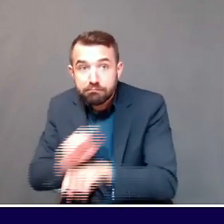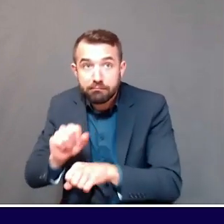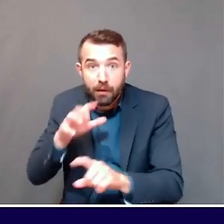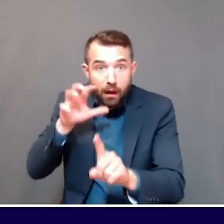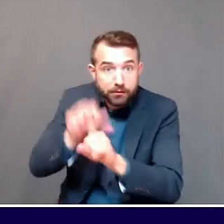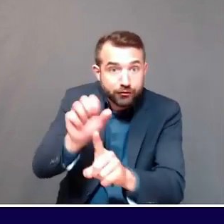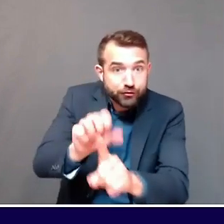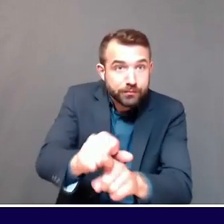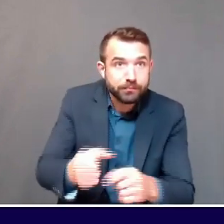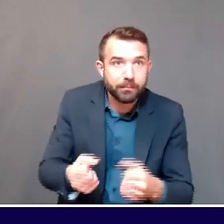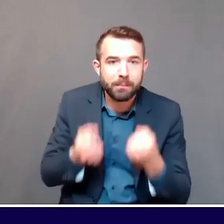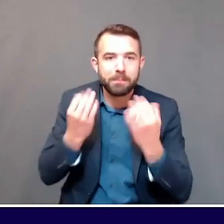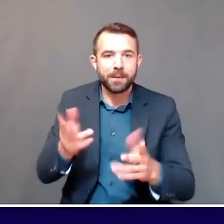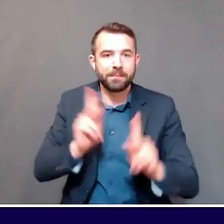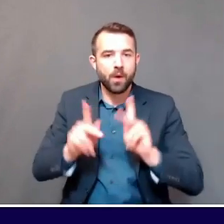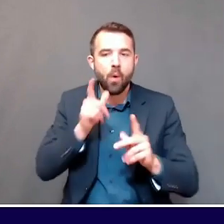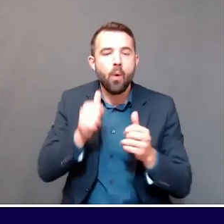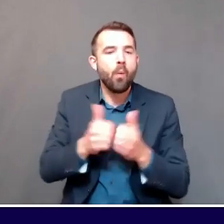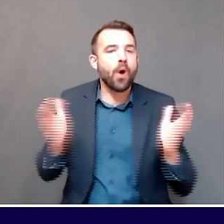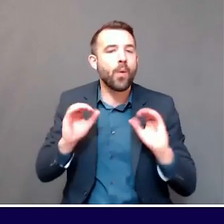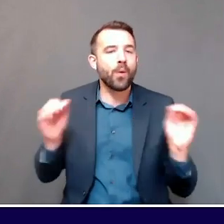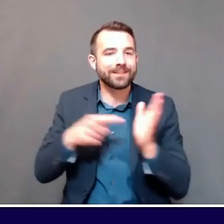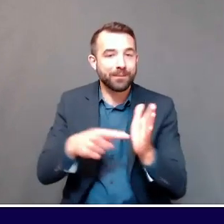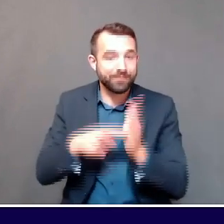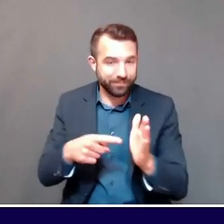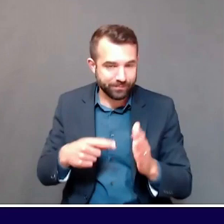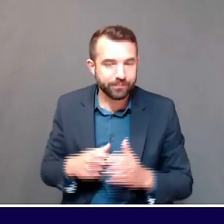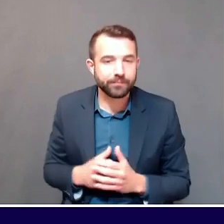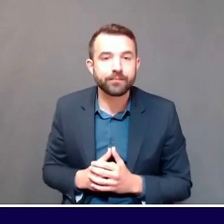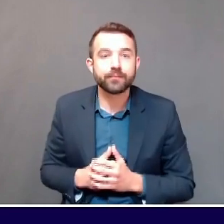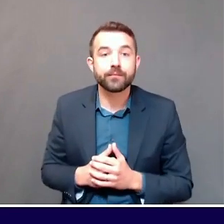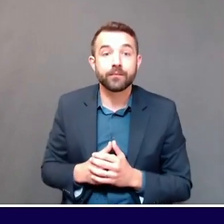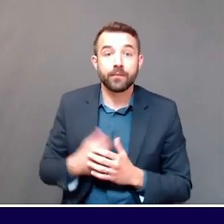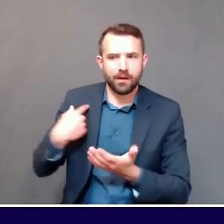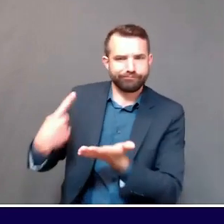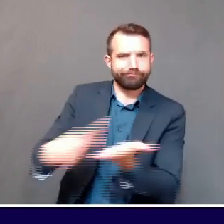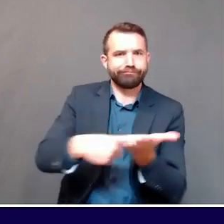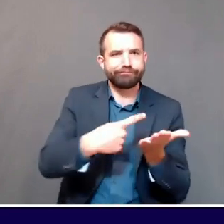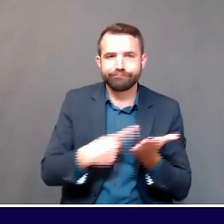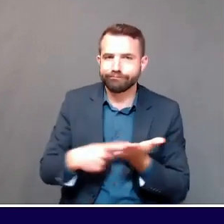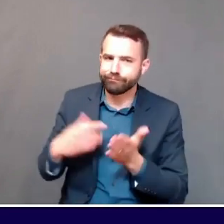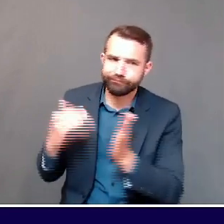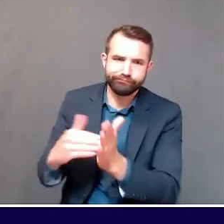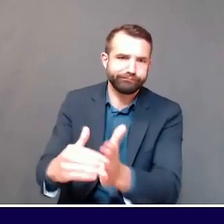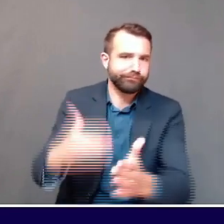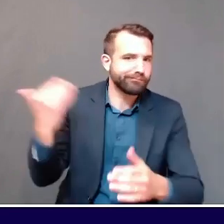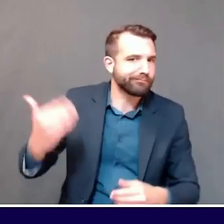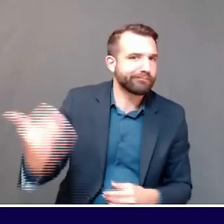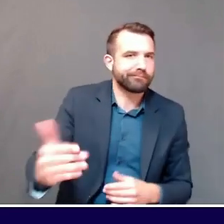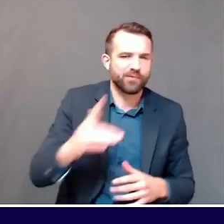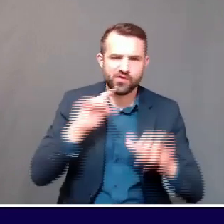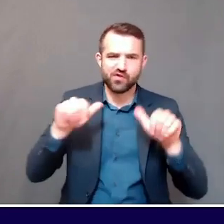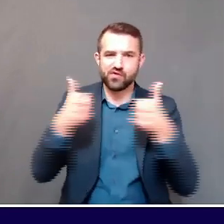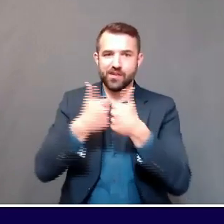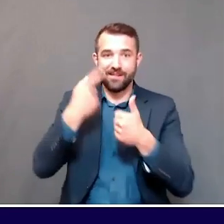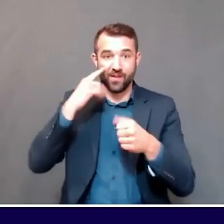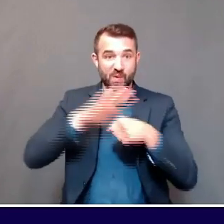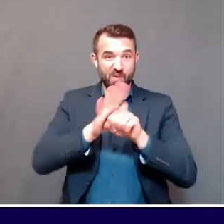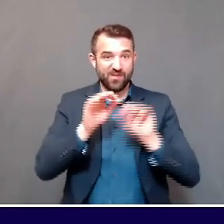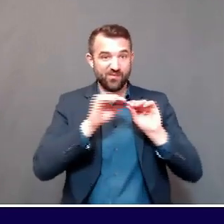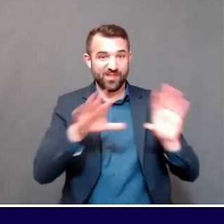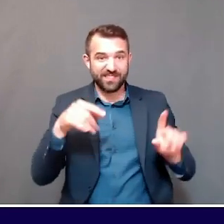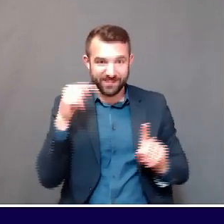talked about quite at length at these meetings, a lot of the reason that COVID-19 poses such a challenge is